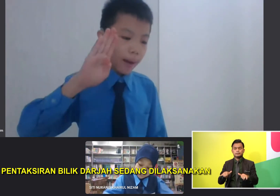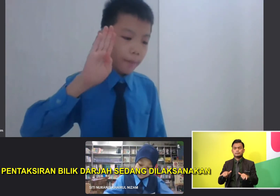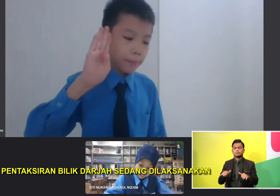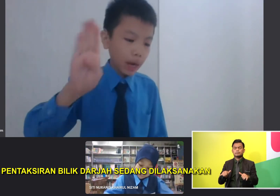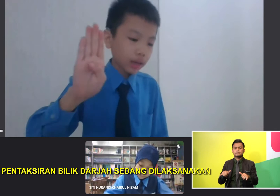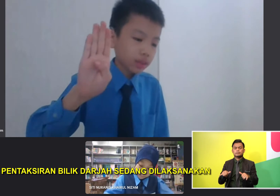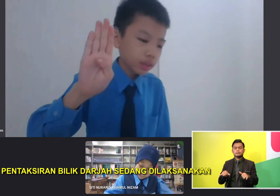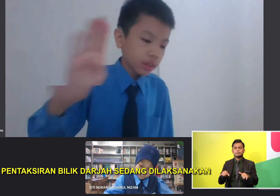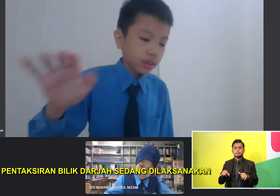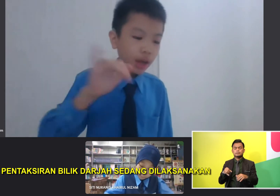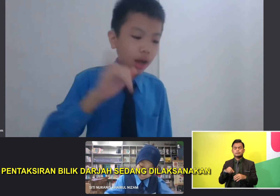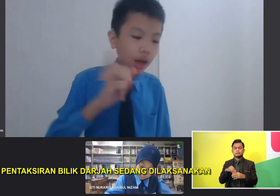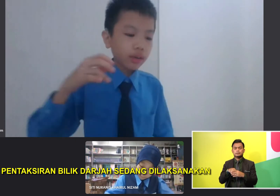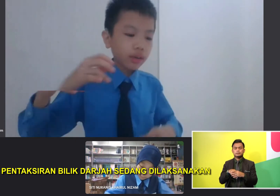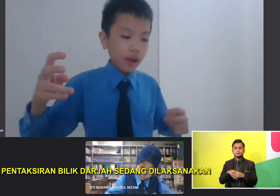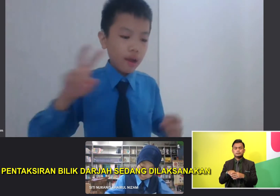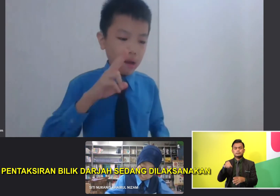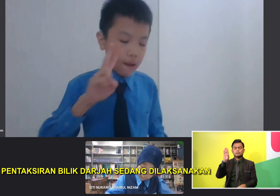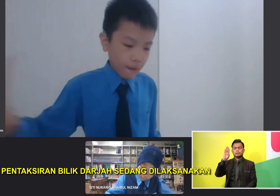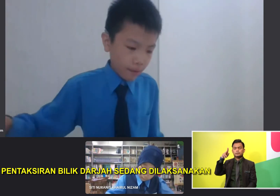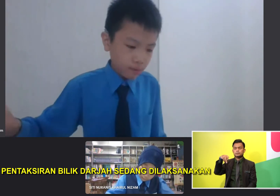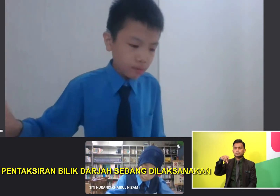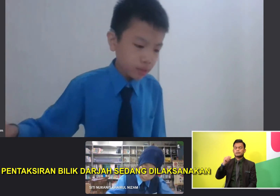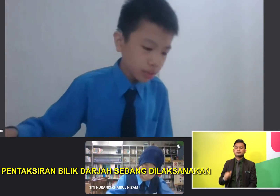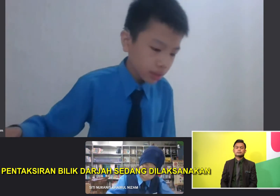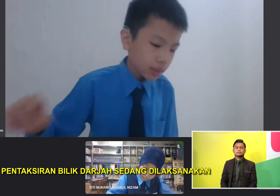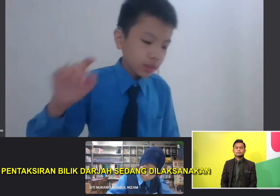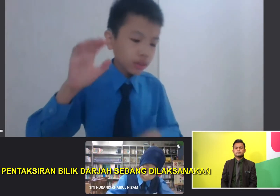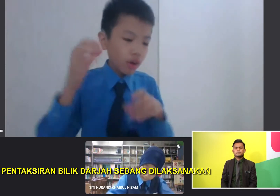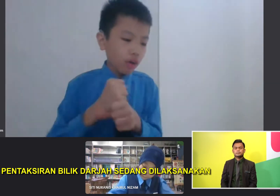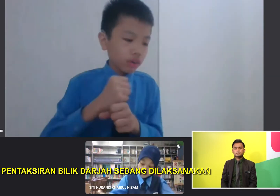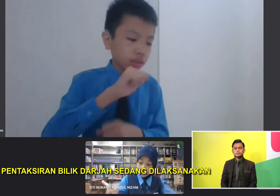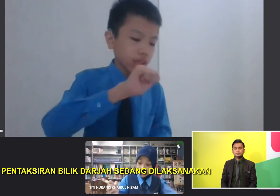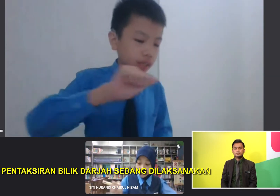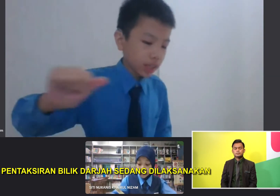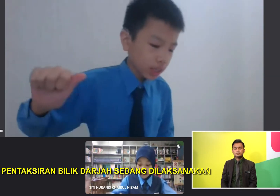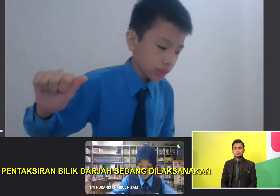in Batu Pahat. Okay, all right.